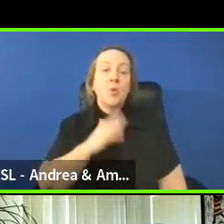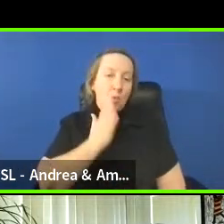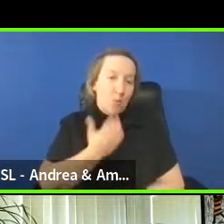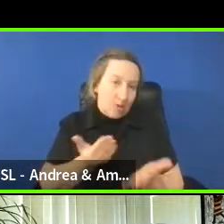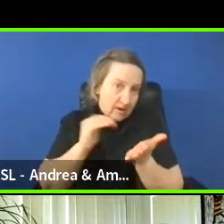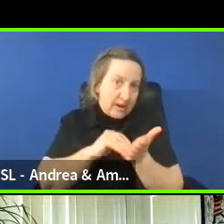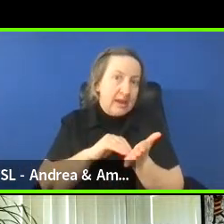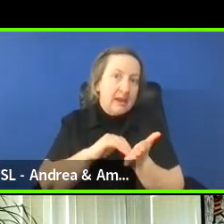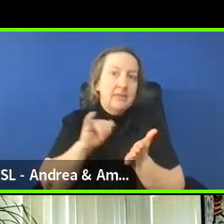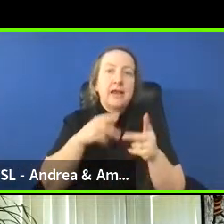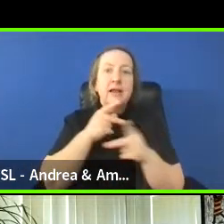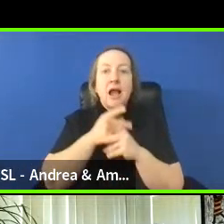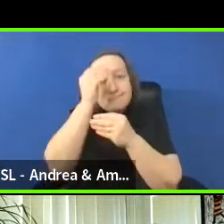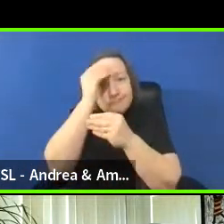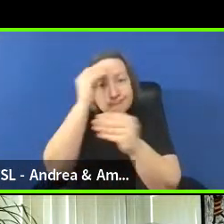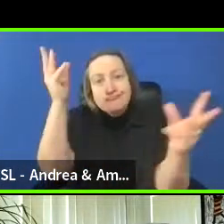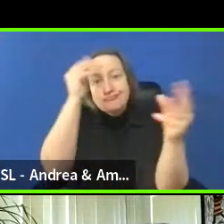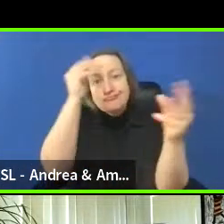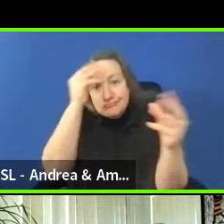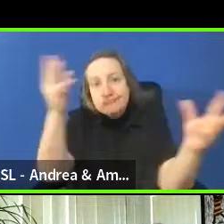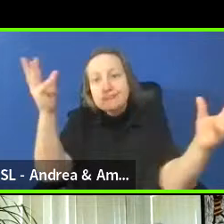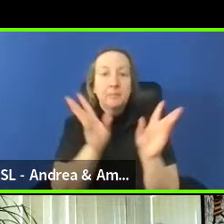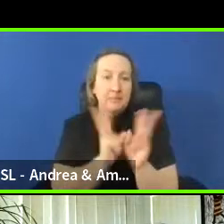of informational meetings